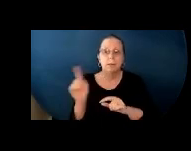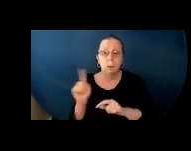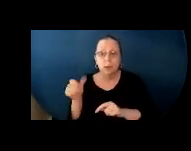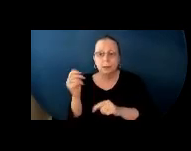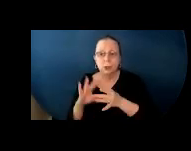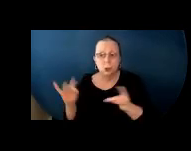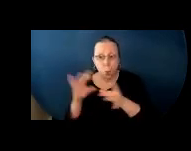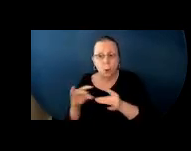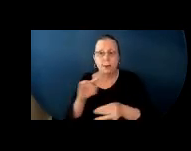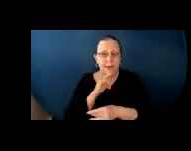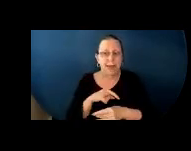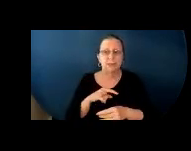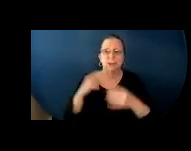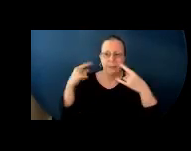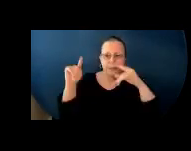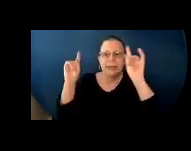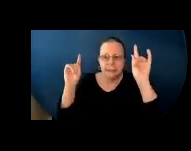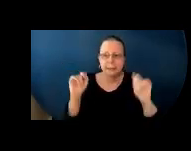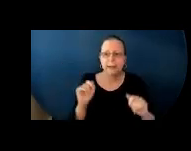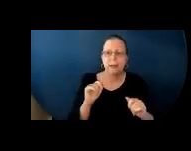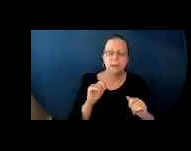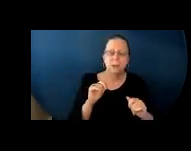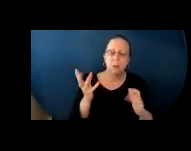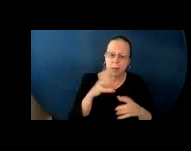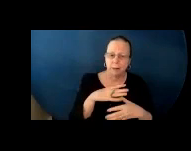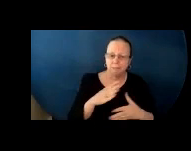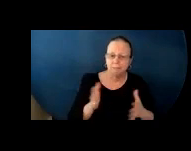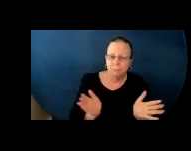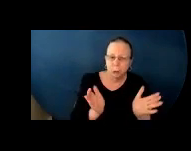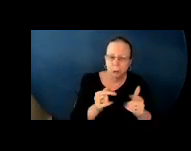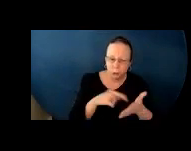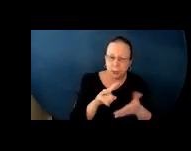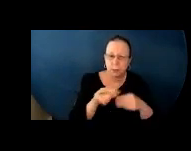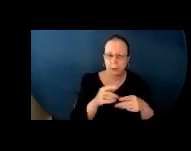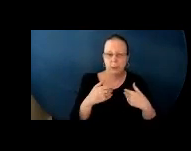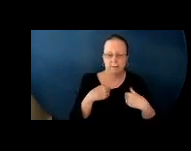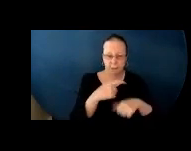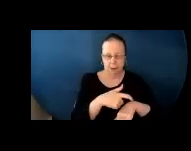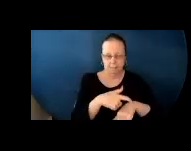so, again, I encourage you to check that out when you have some time. Next slide.